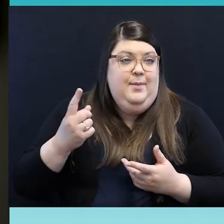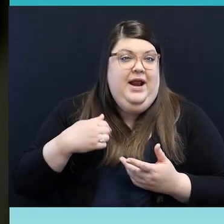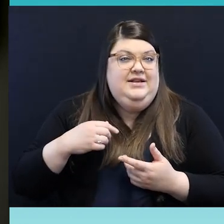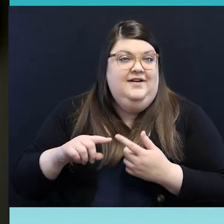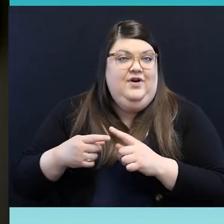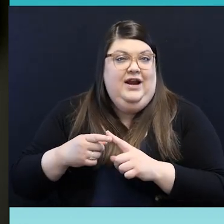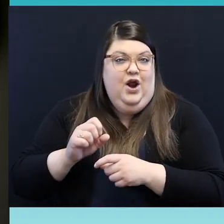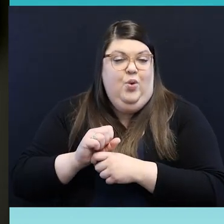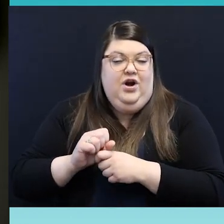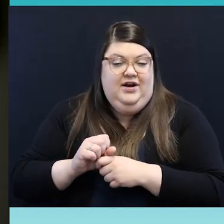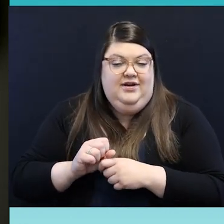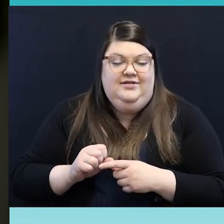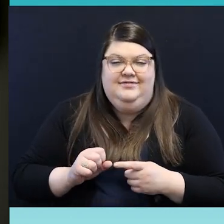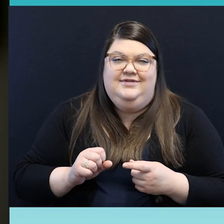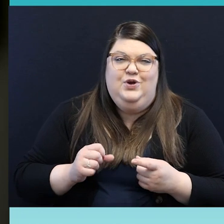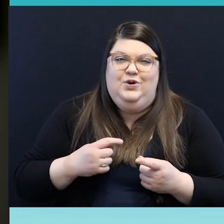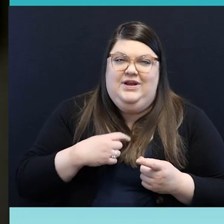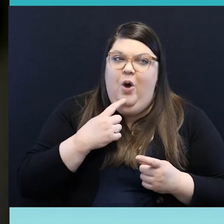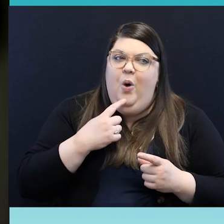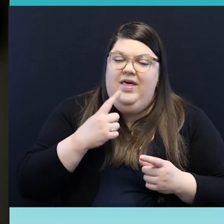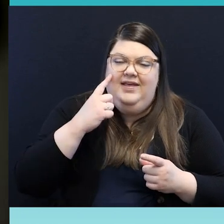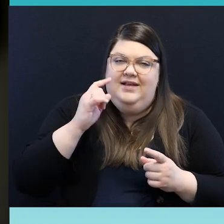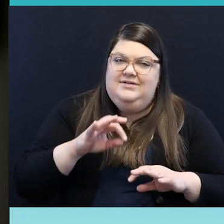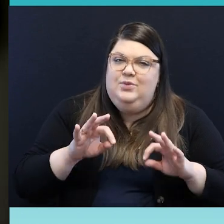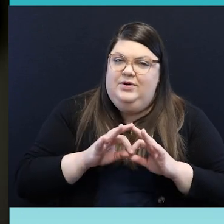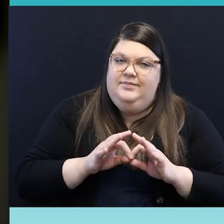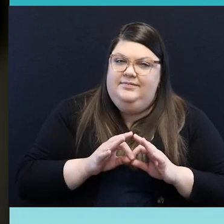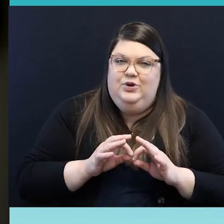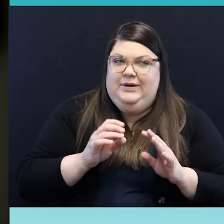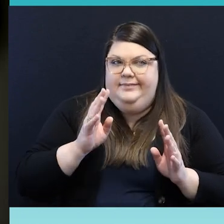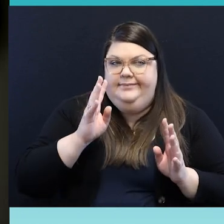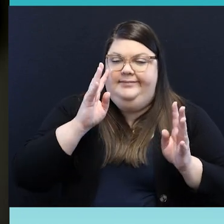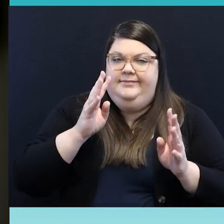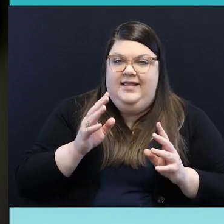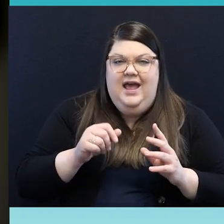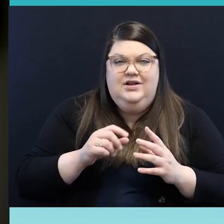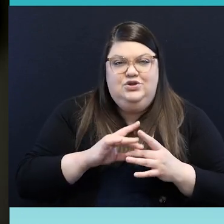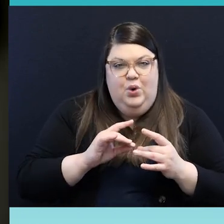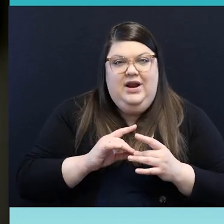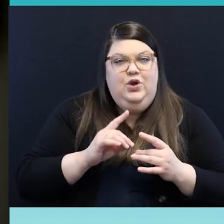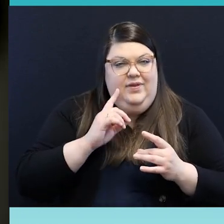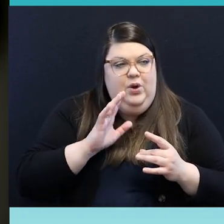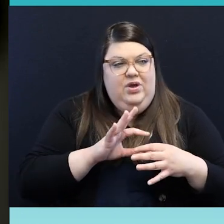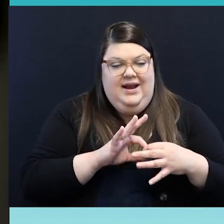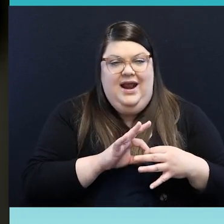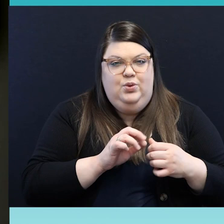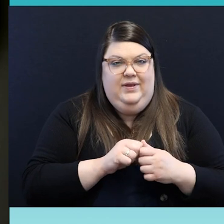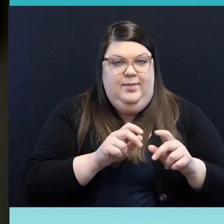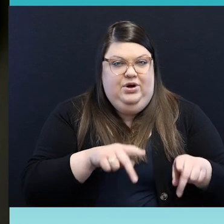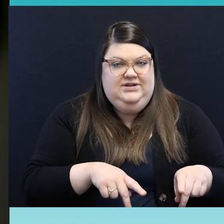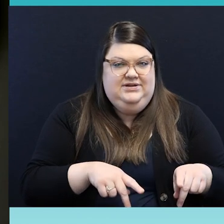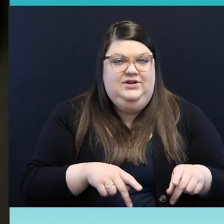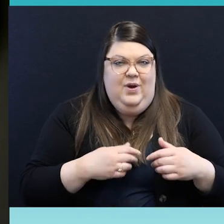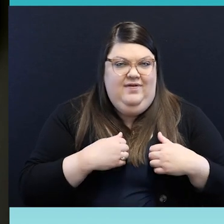that found themselves in this situation. So you can kind of make that story that you believe is going to connect with the person that you're